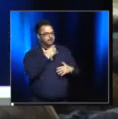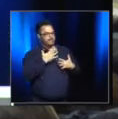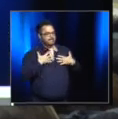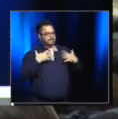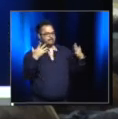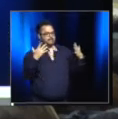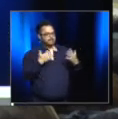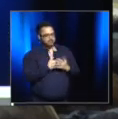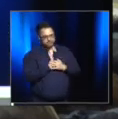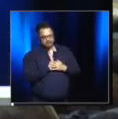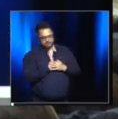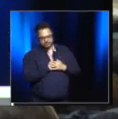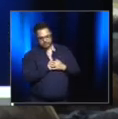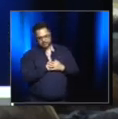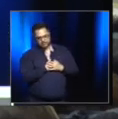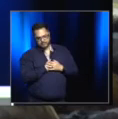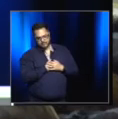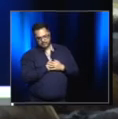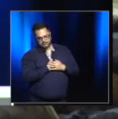talking to